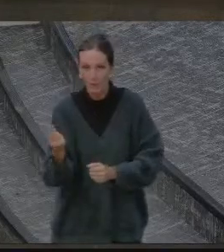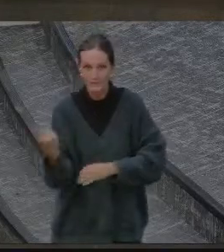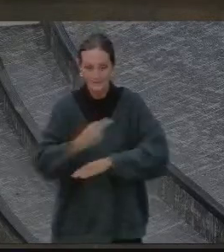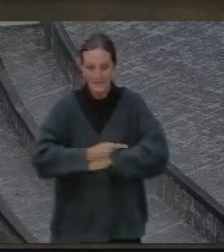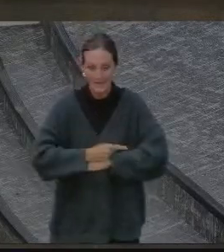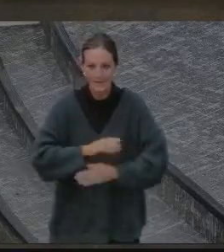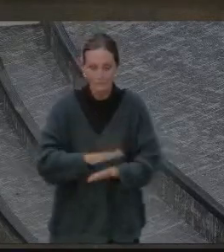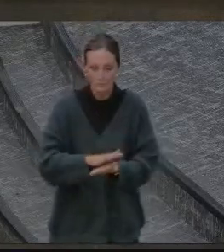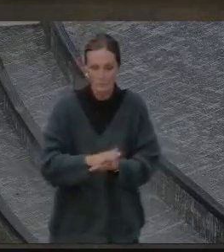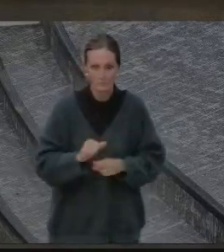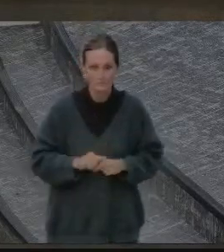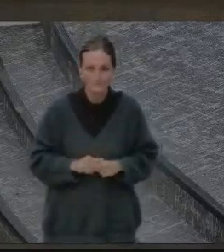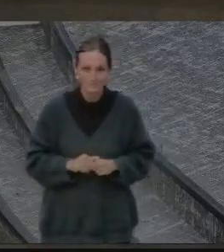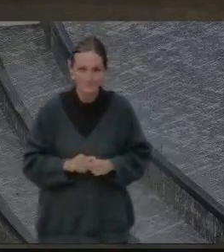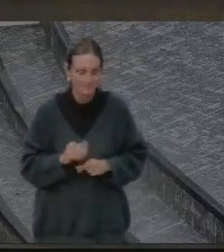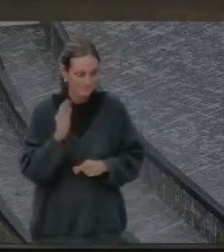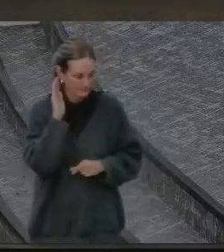pom-poms.